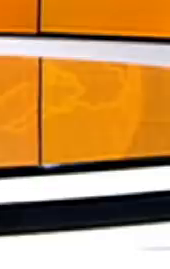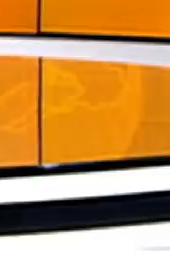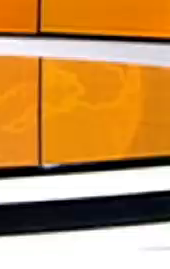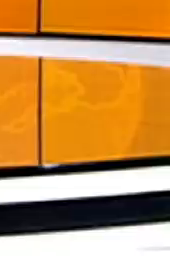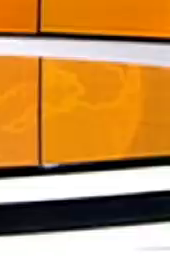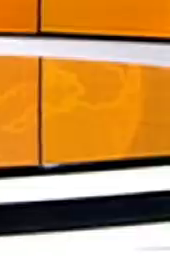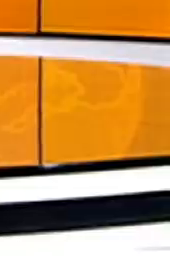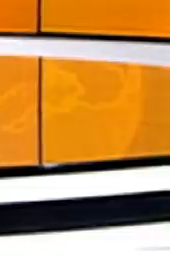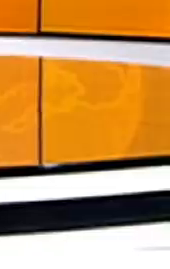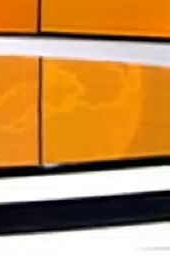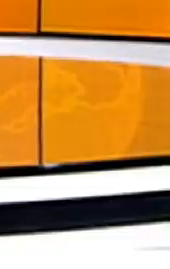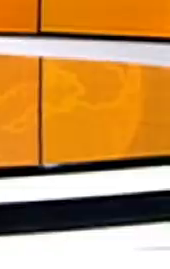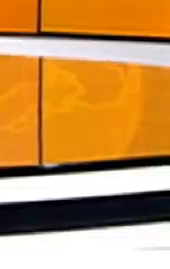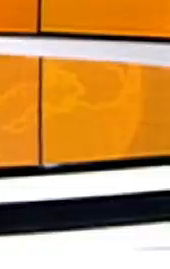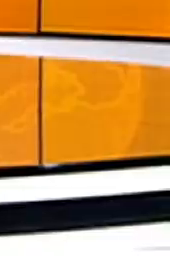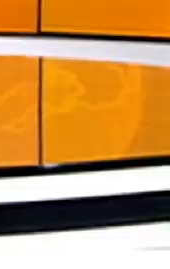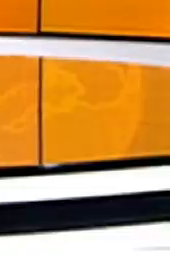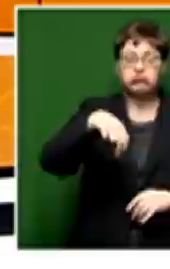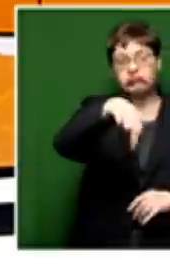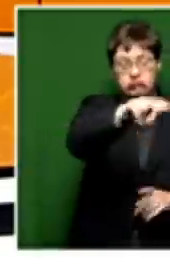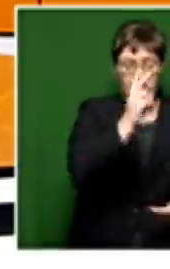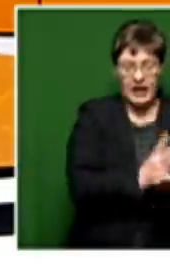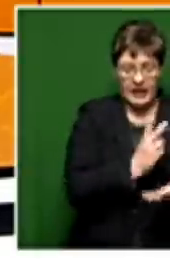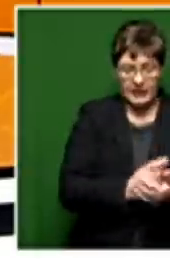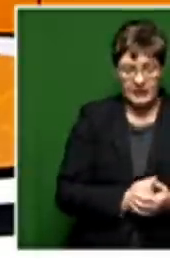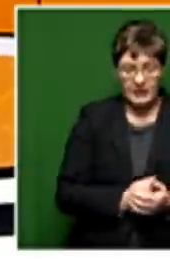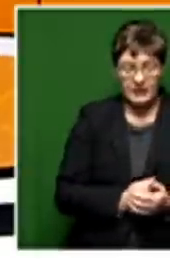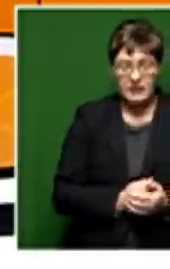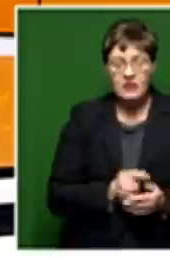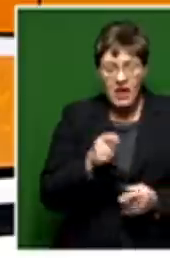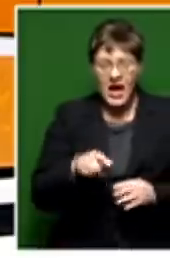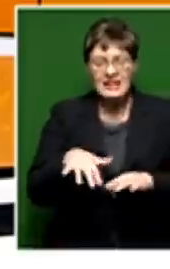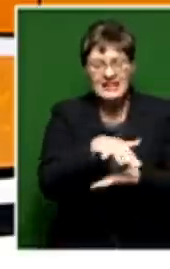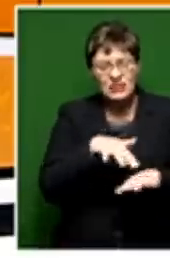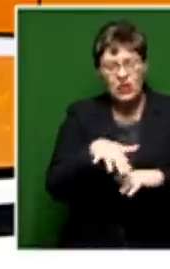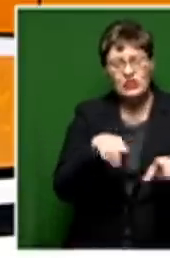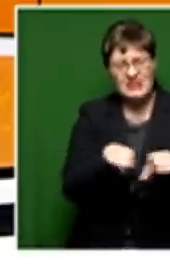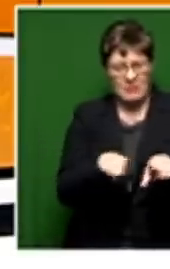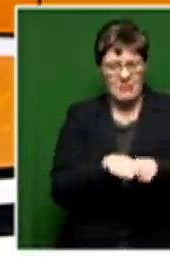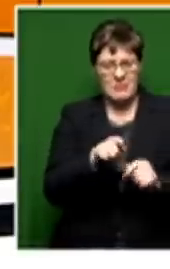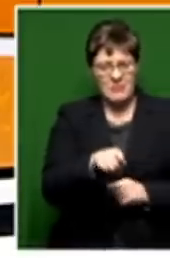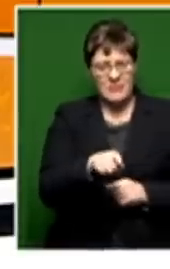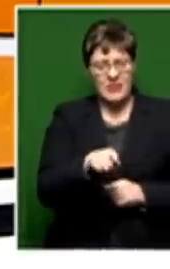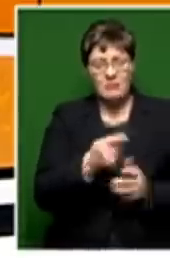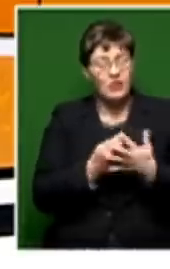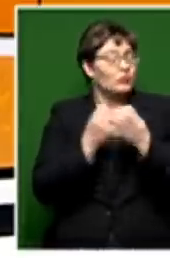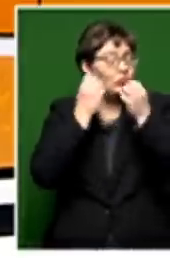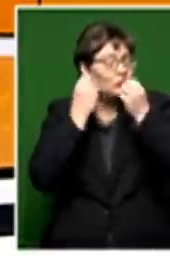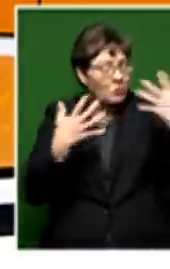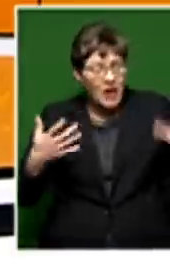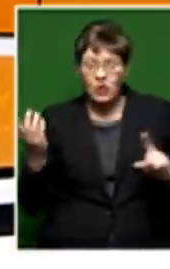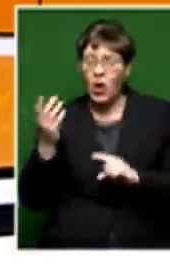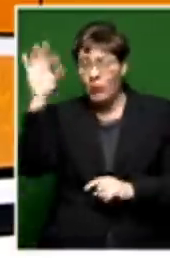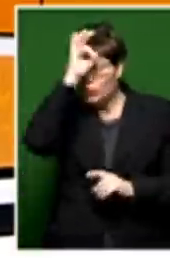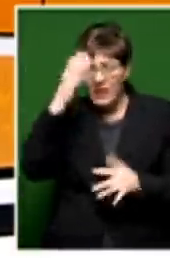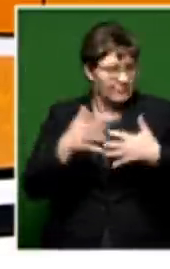a vehicle, but then jumping up and standing up and carrying on walking. But I mean, that's the kind of situation. And it is just too much for the police to